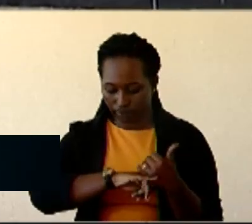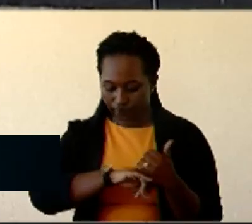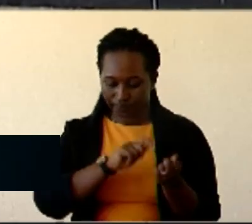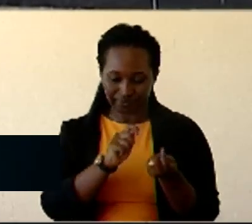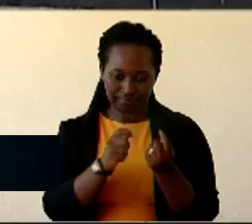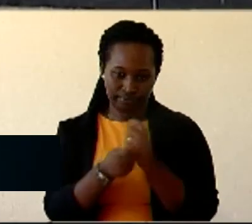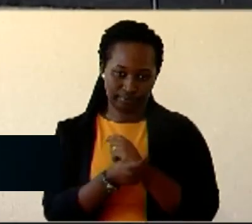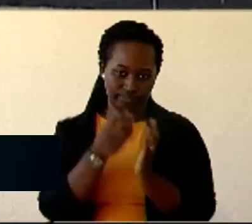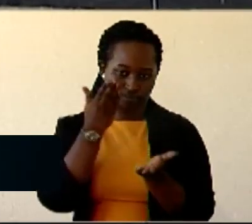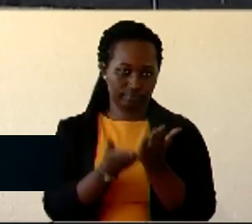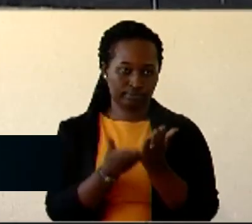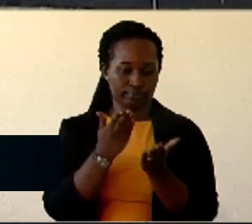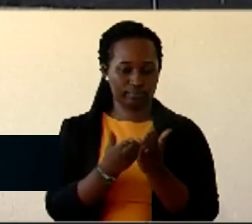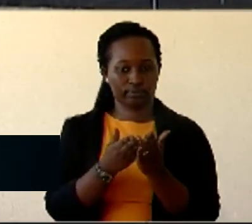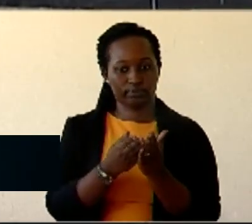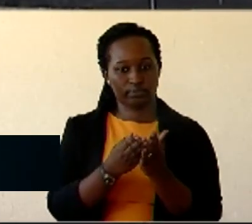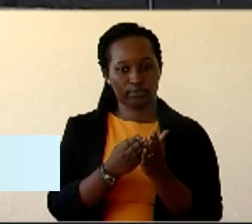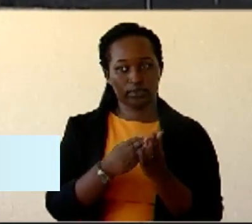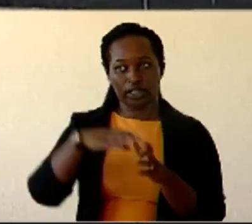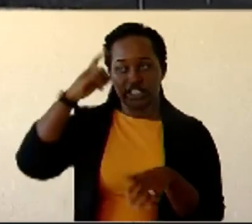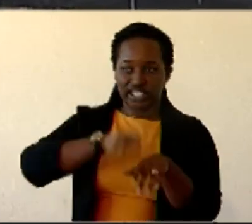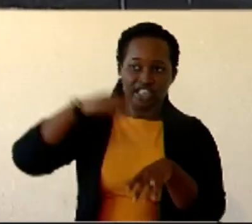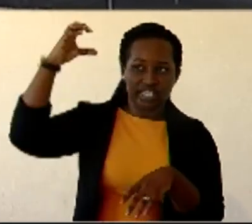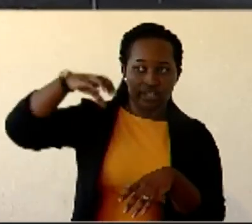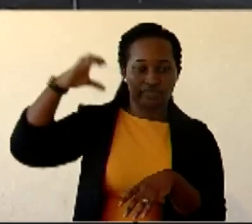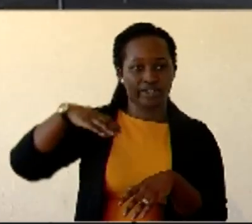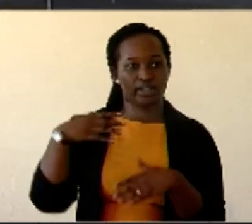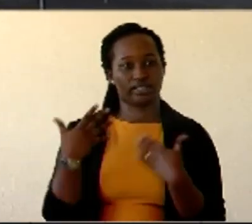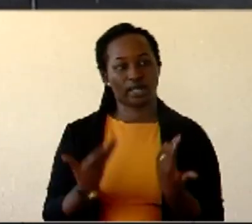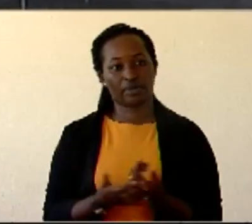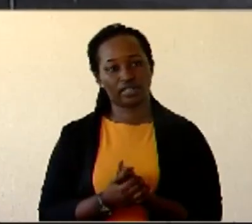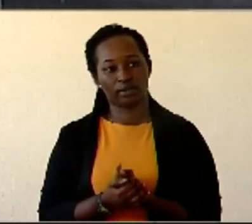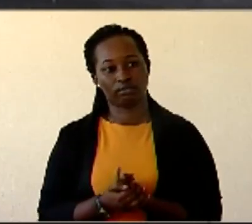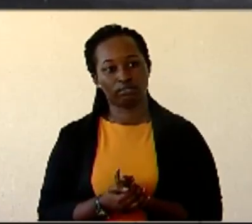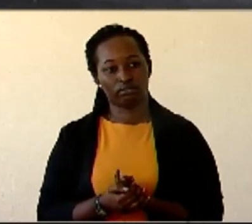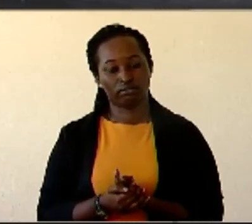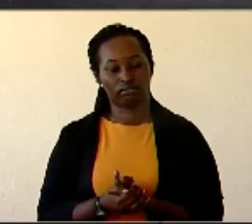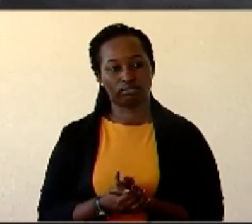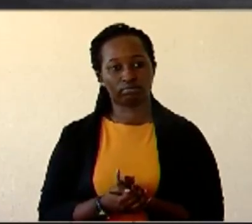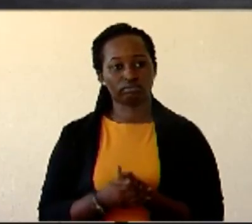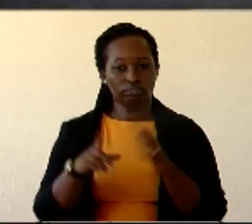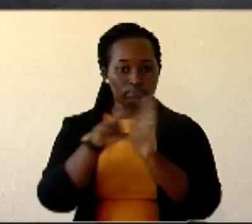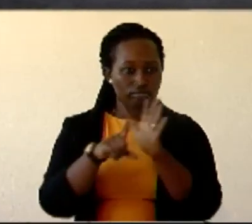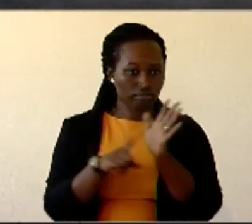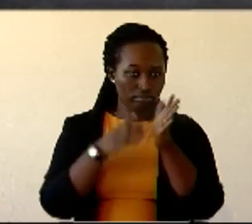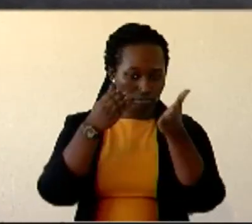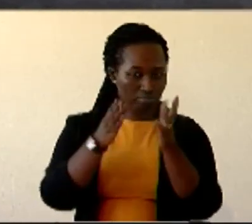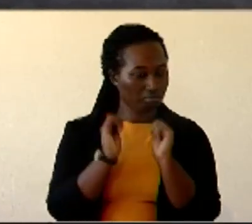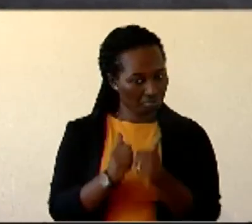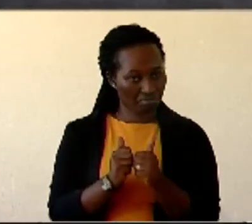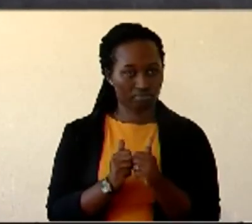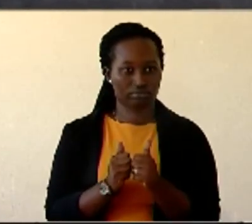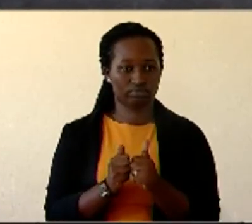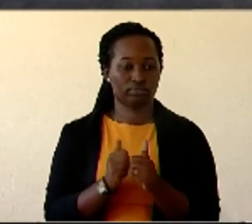changes, maybe in wet season, or maybe the conditions available are very okay, it